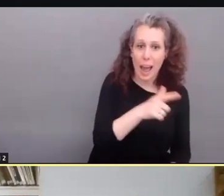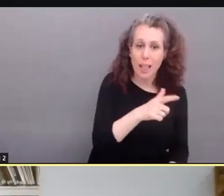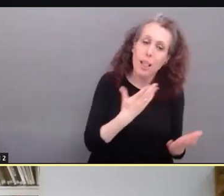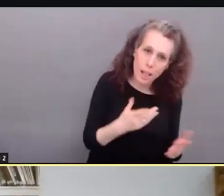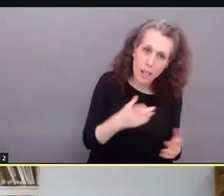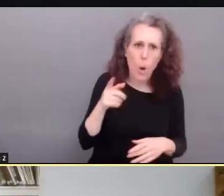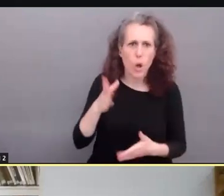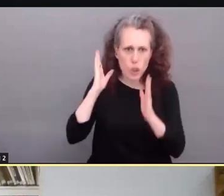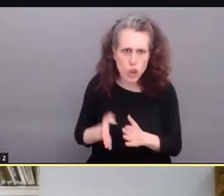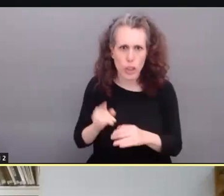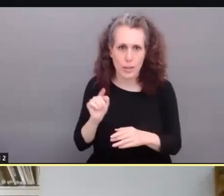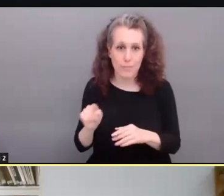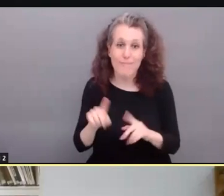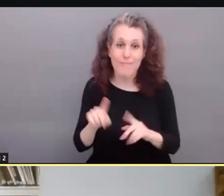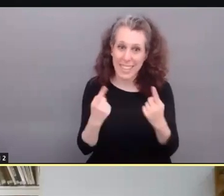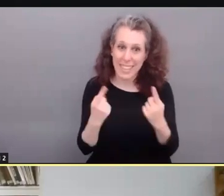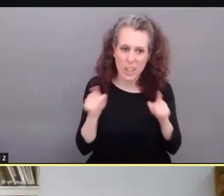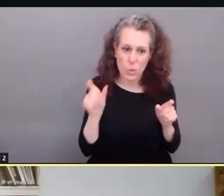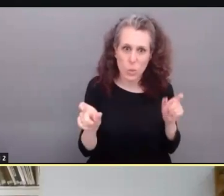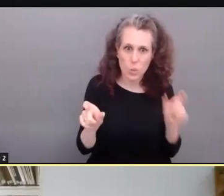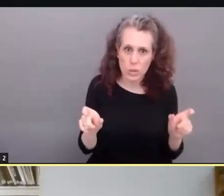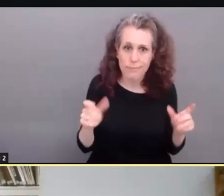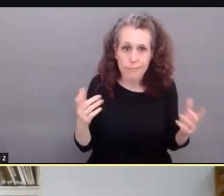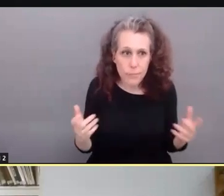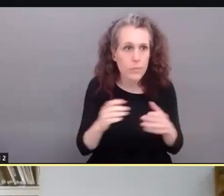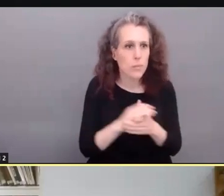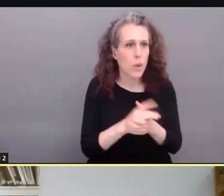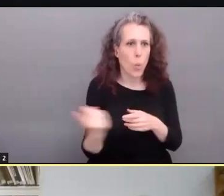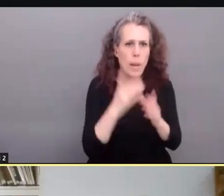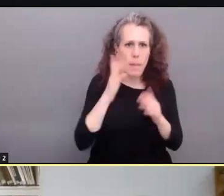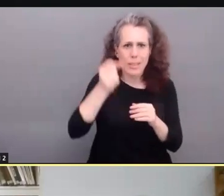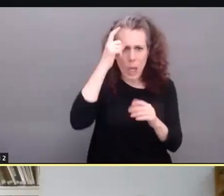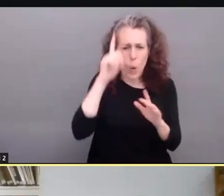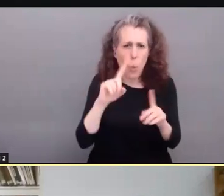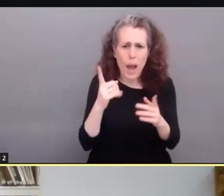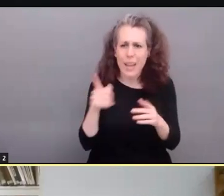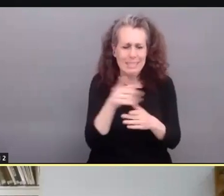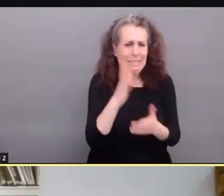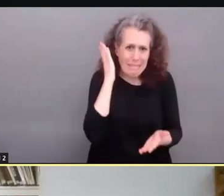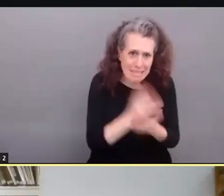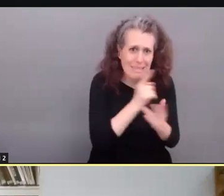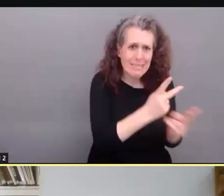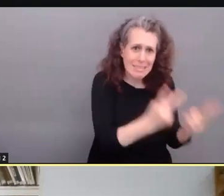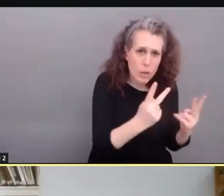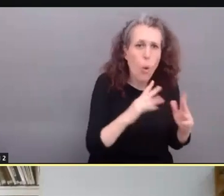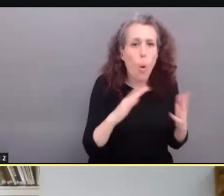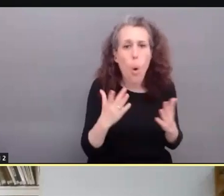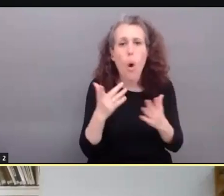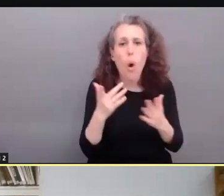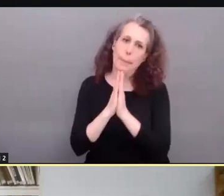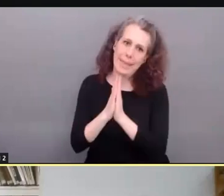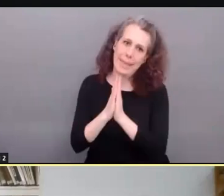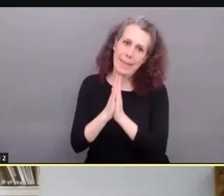lot for us to see what are the things that are absolutely essential and where it is recommended that they should be achieved. Next slide,